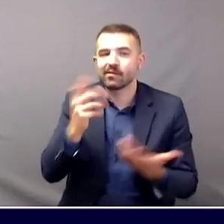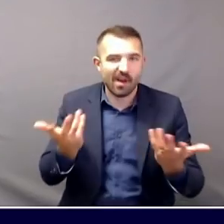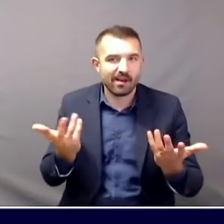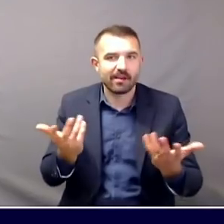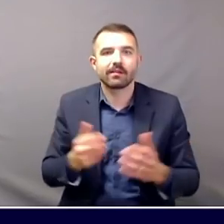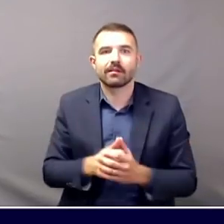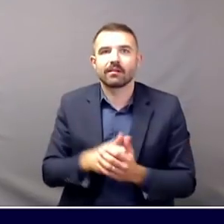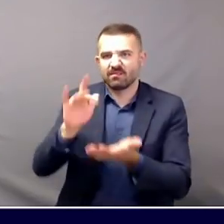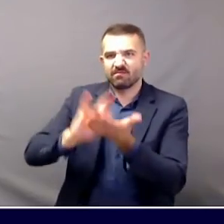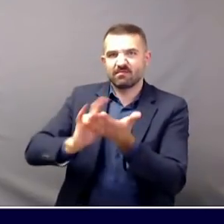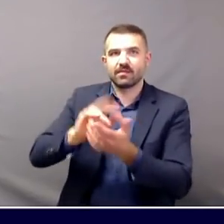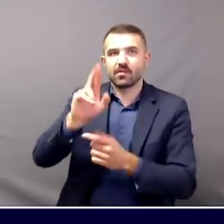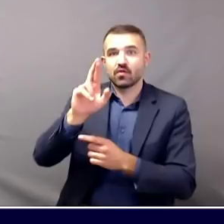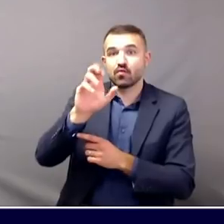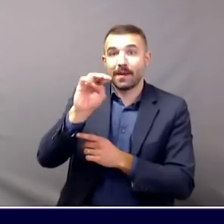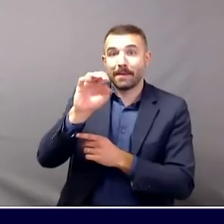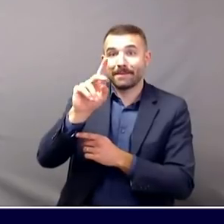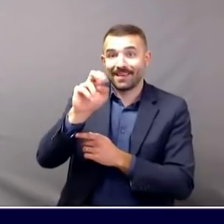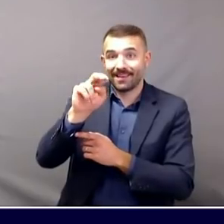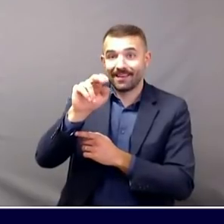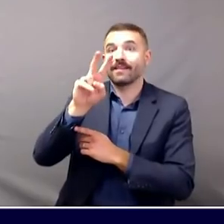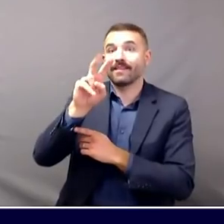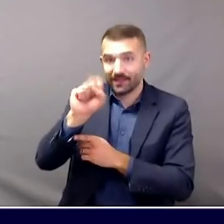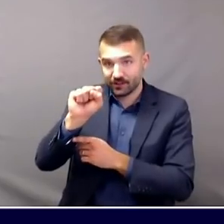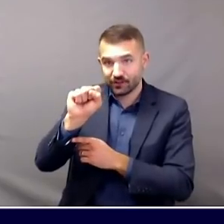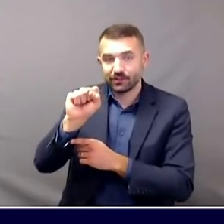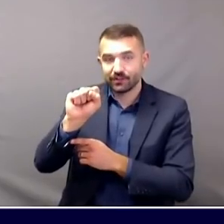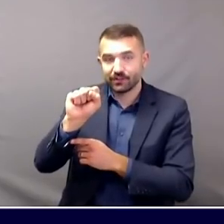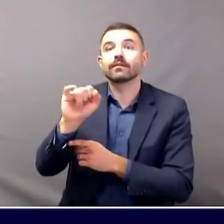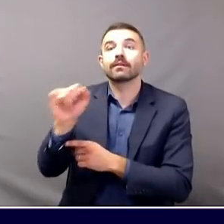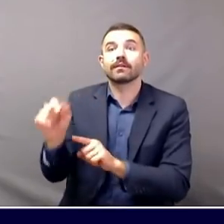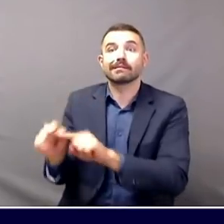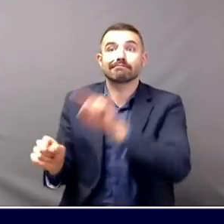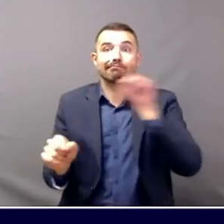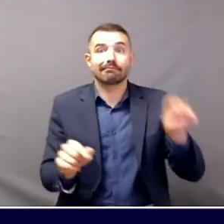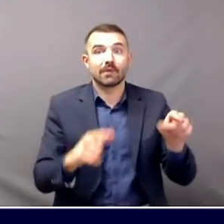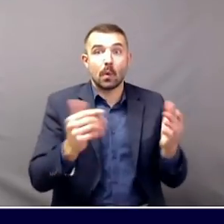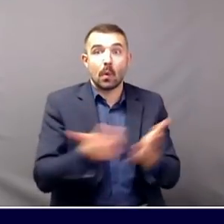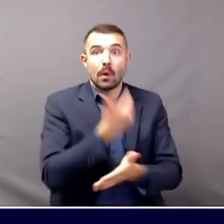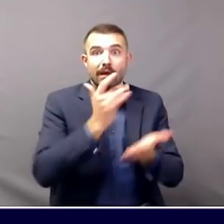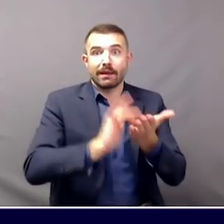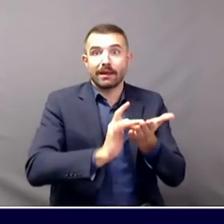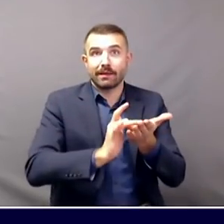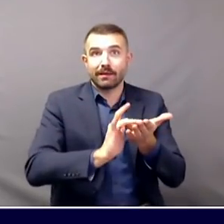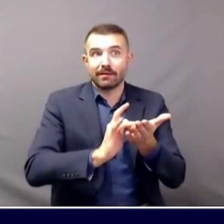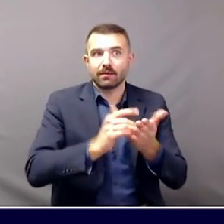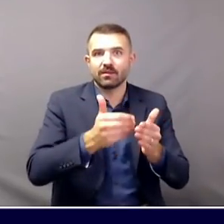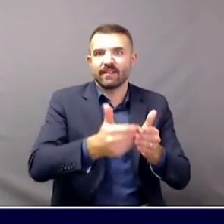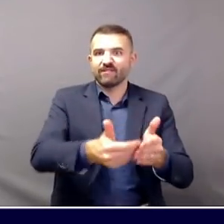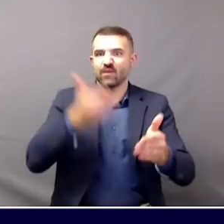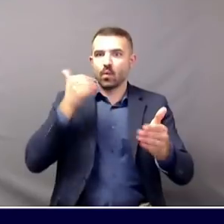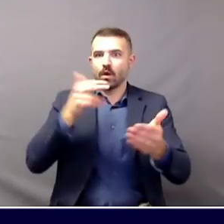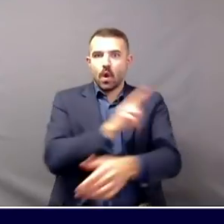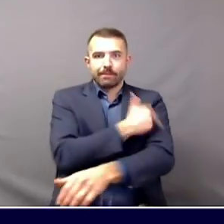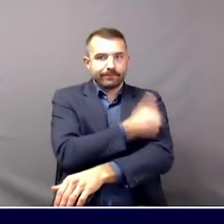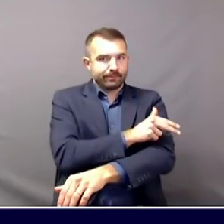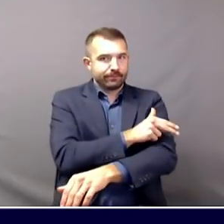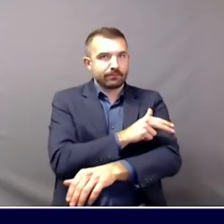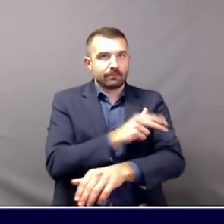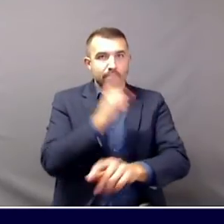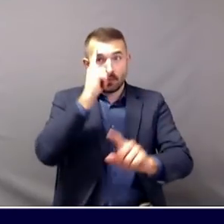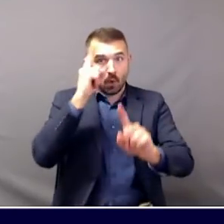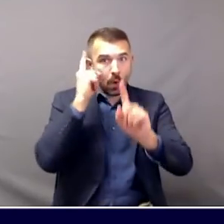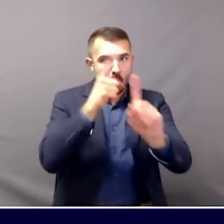This drug is used in folks who may become hospitalized in an effort to prevent them from having to be put into